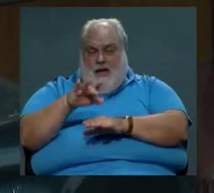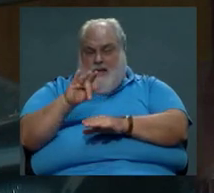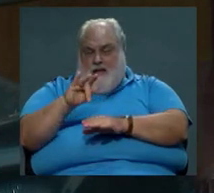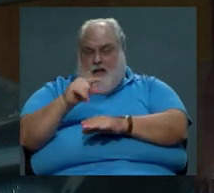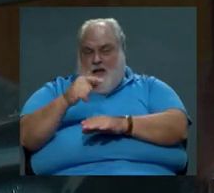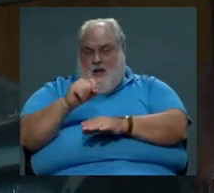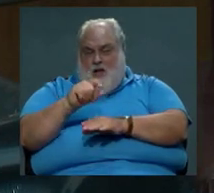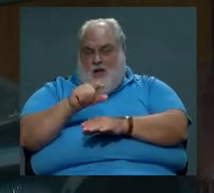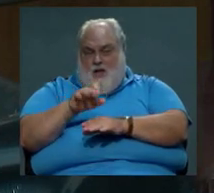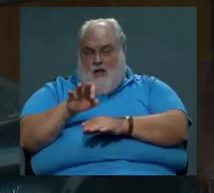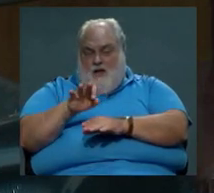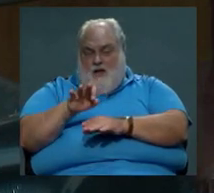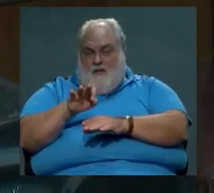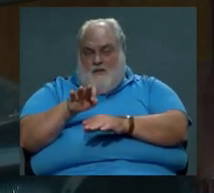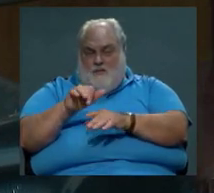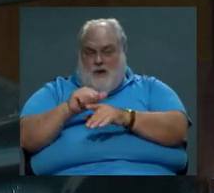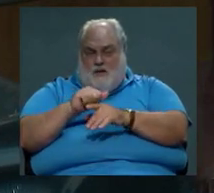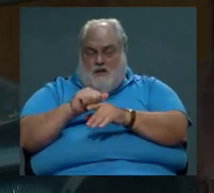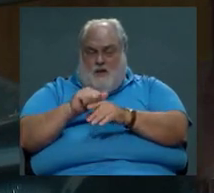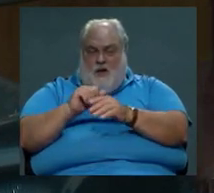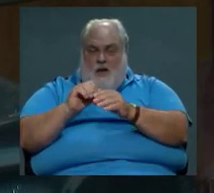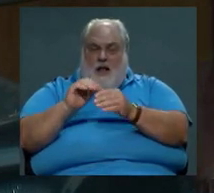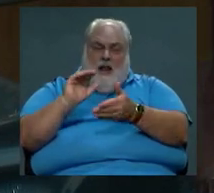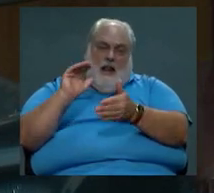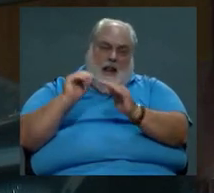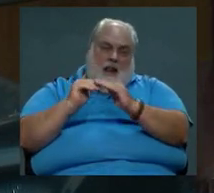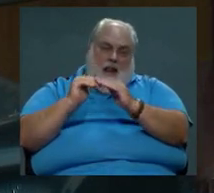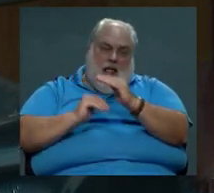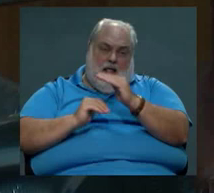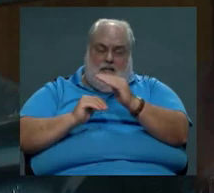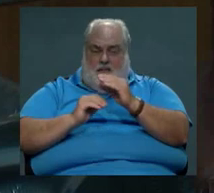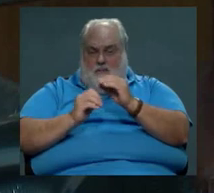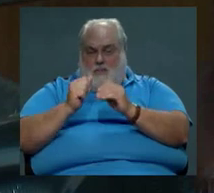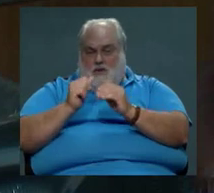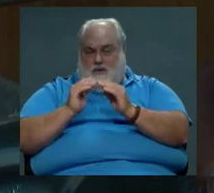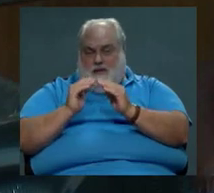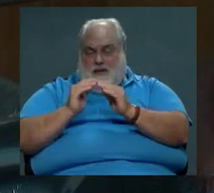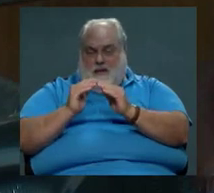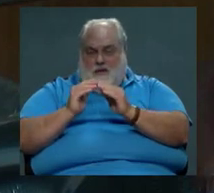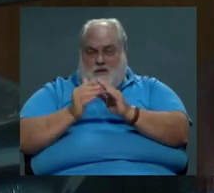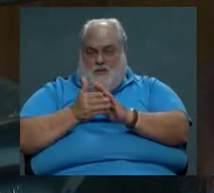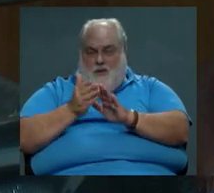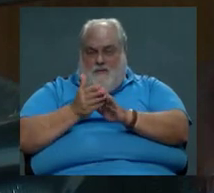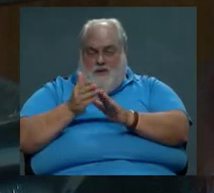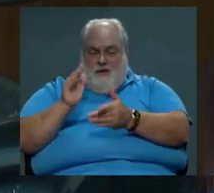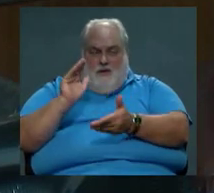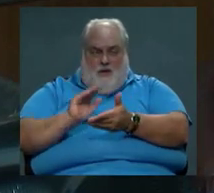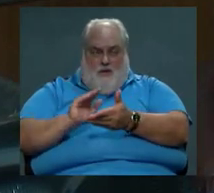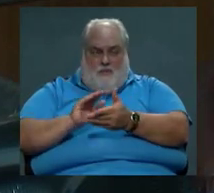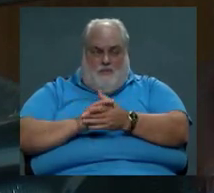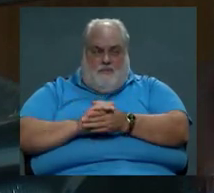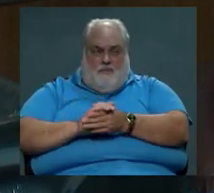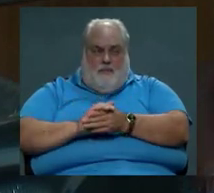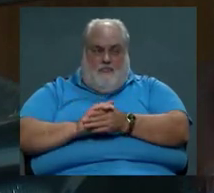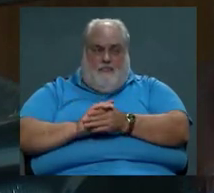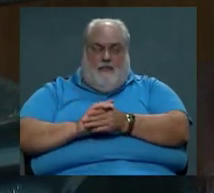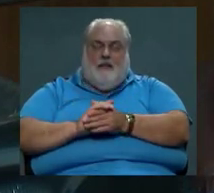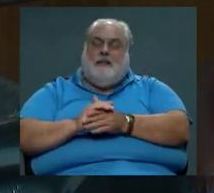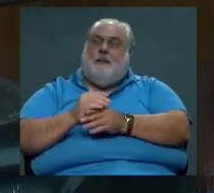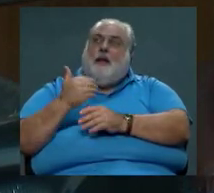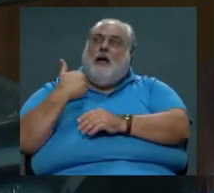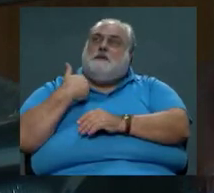facility, less than what most of the city courses cost. So it's run fairly low. Over the past